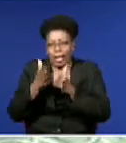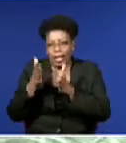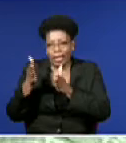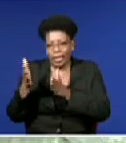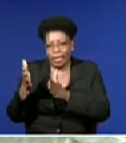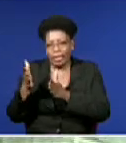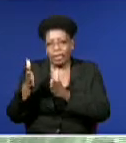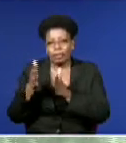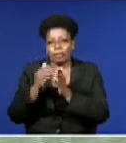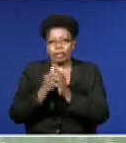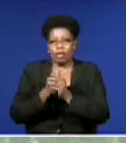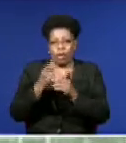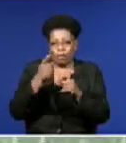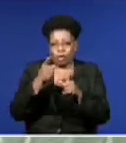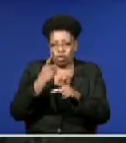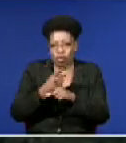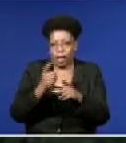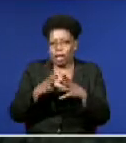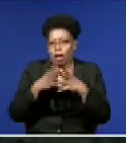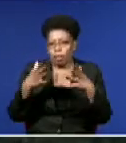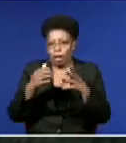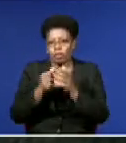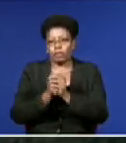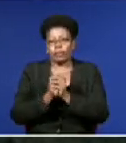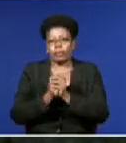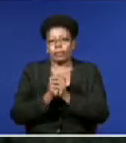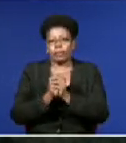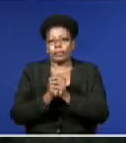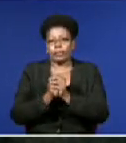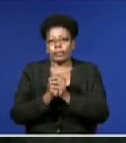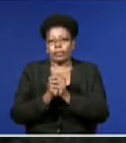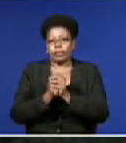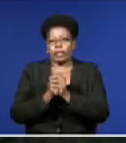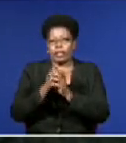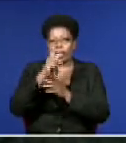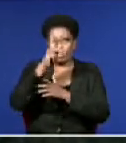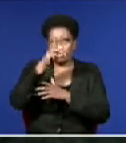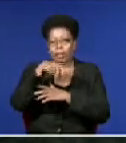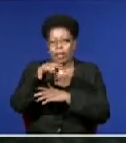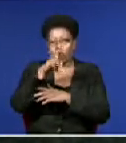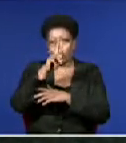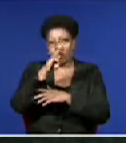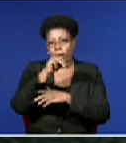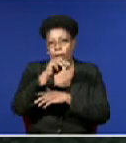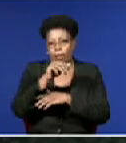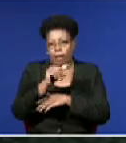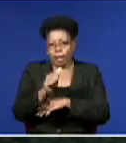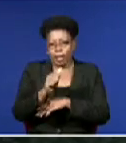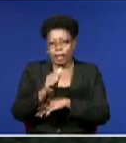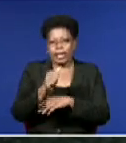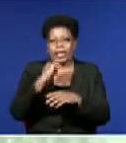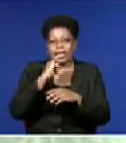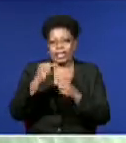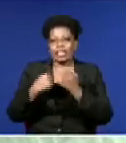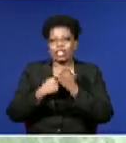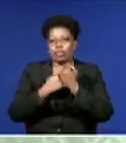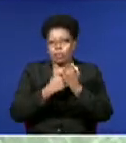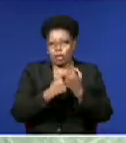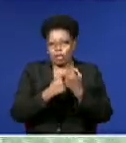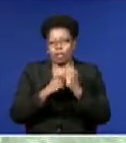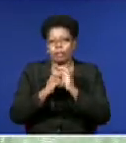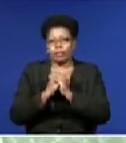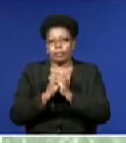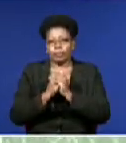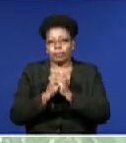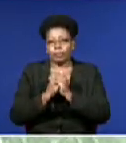preparing because we need to have the right quantities for things. Puma is Team Bahamas' sponsor. The look says a lot for our brand. In addition to